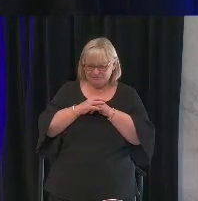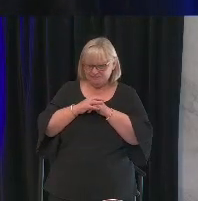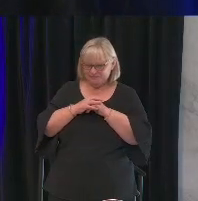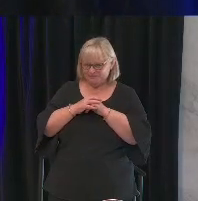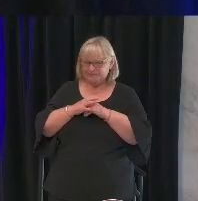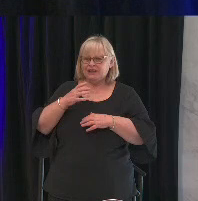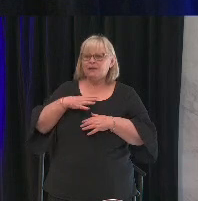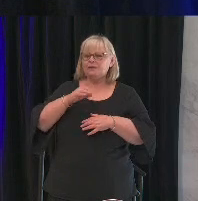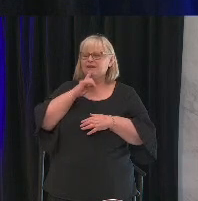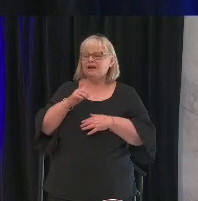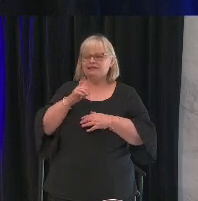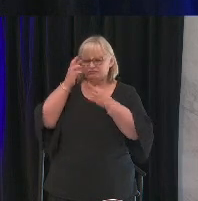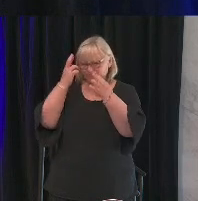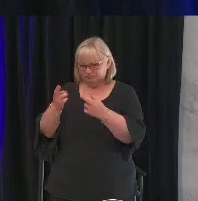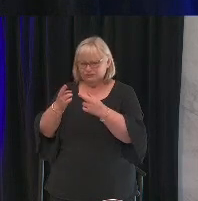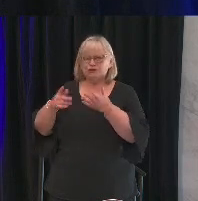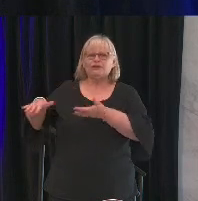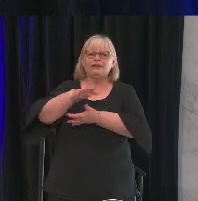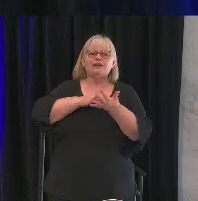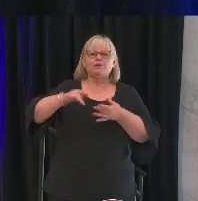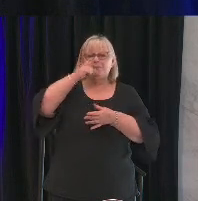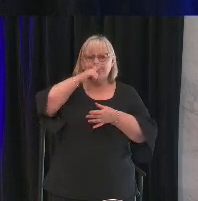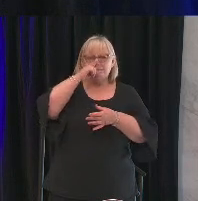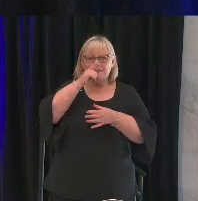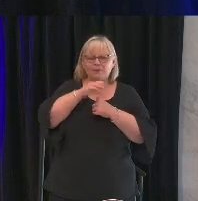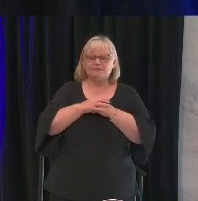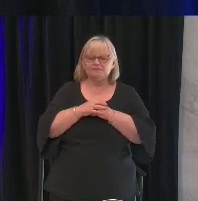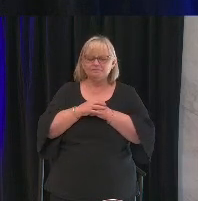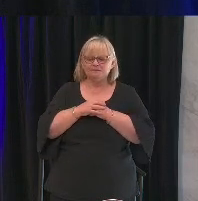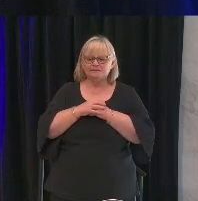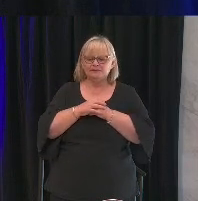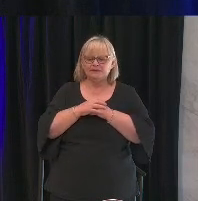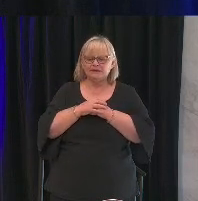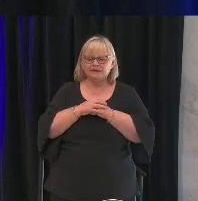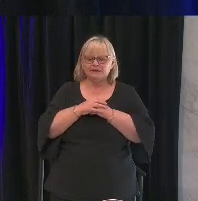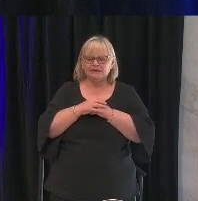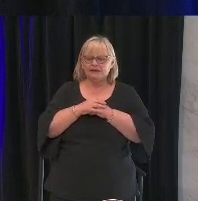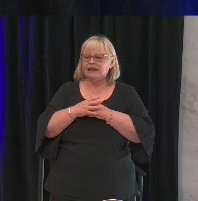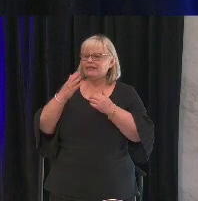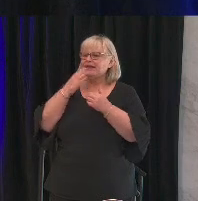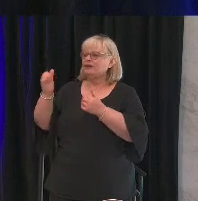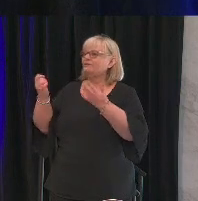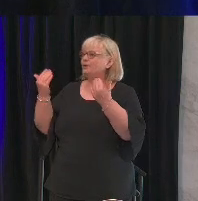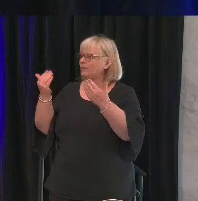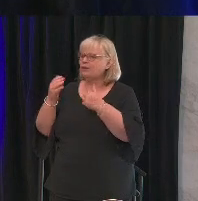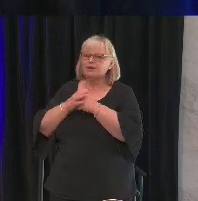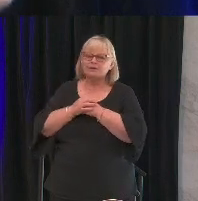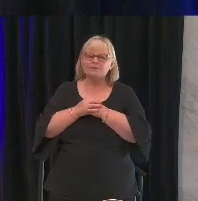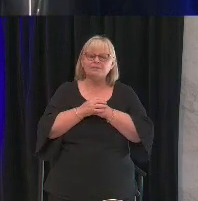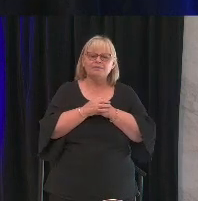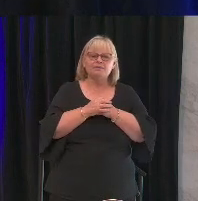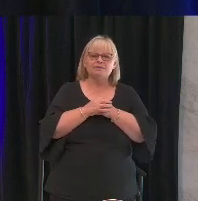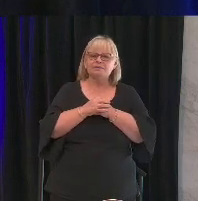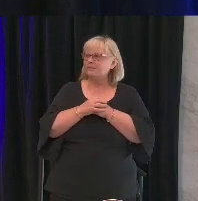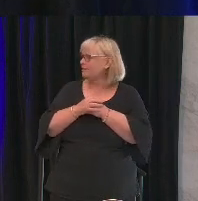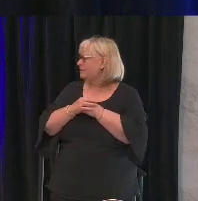I'd like to firstly pay my respects to the Ngunnawal people and thank Uncle for helping us to walk safely on country.